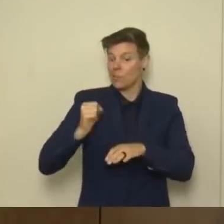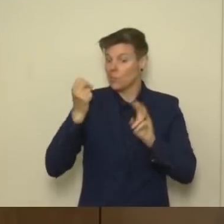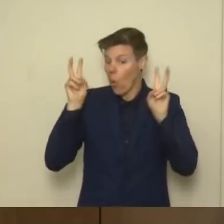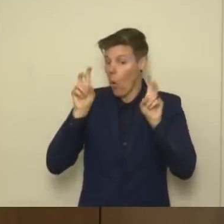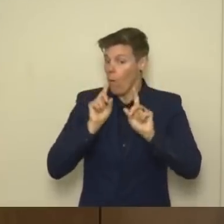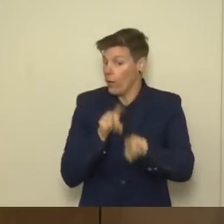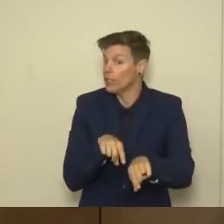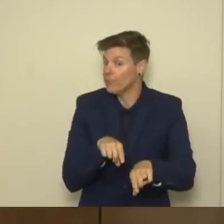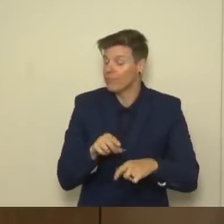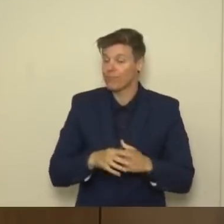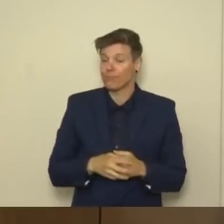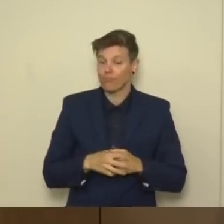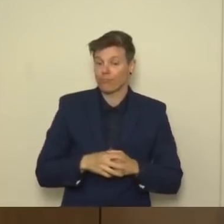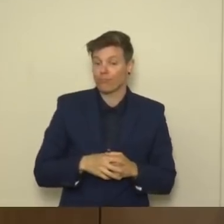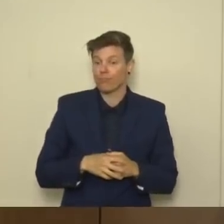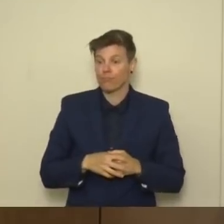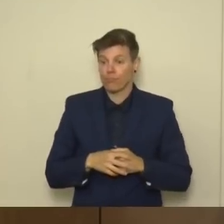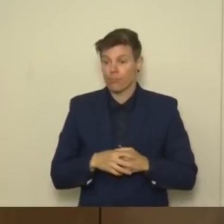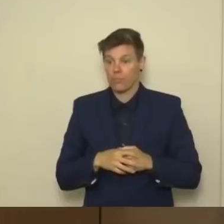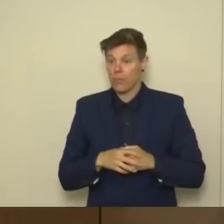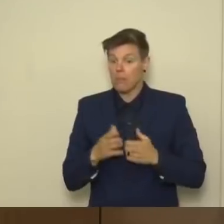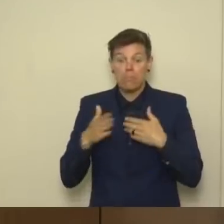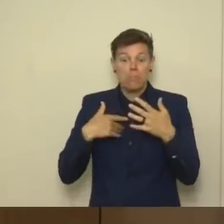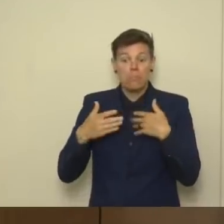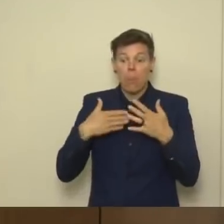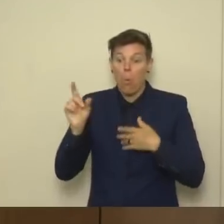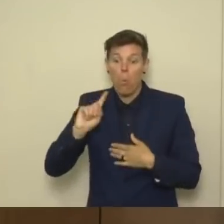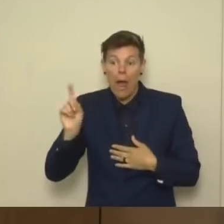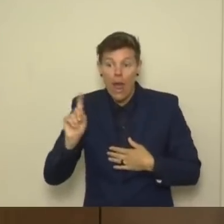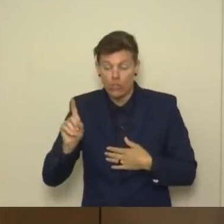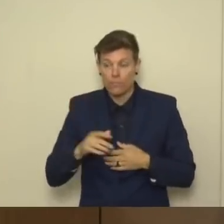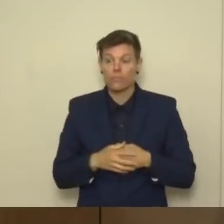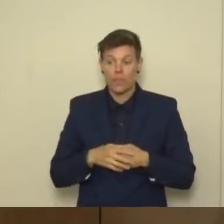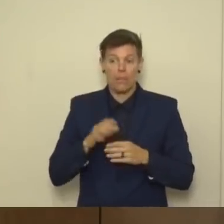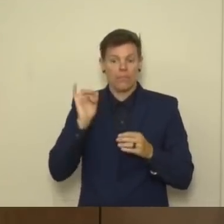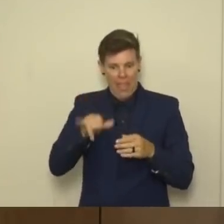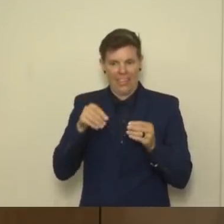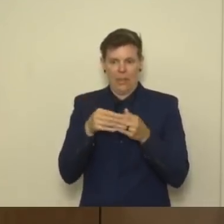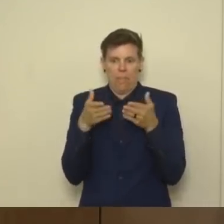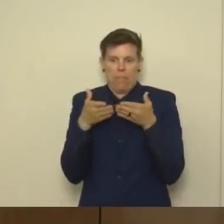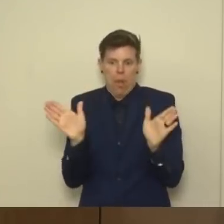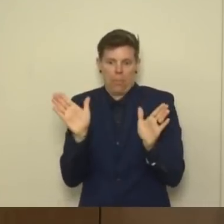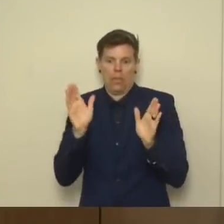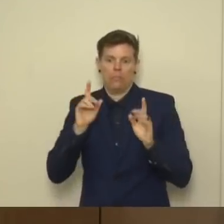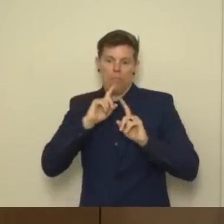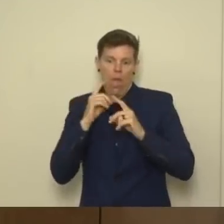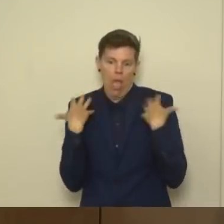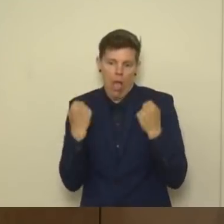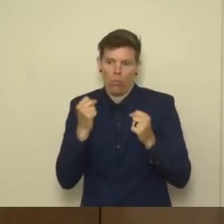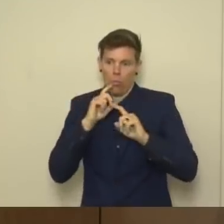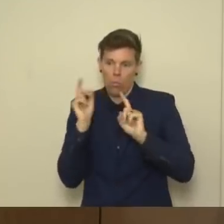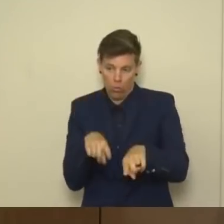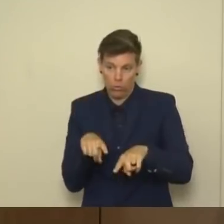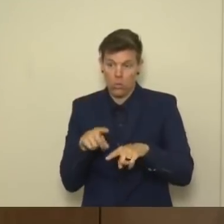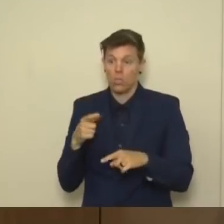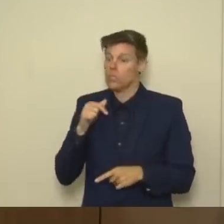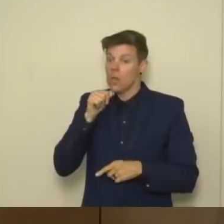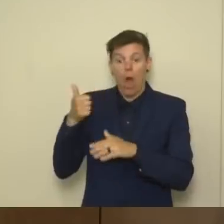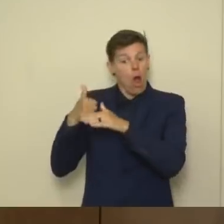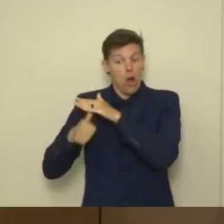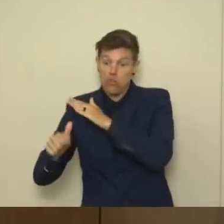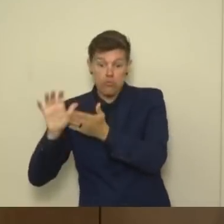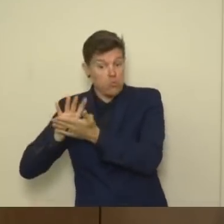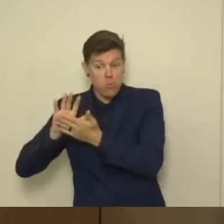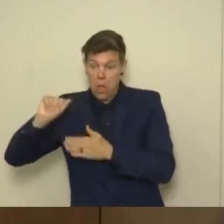matter who you are in the state of New Mexico. Those are in the public health order, and it's part of the enforcement activities that